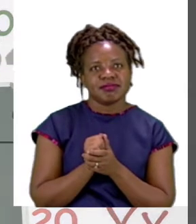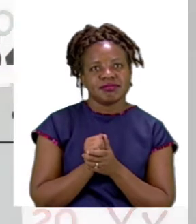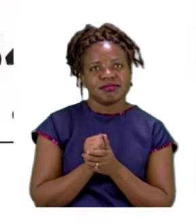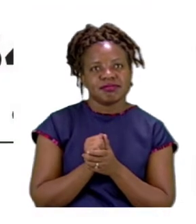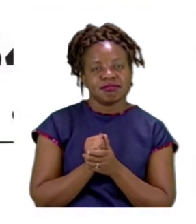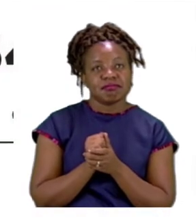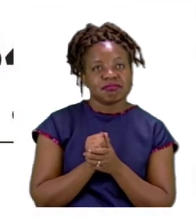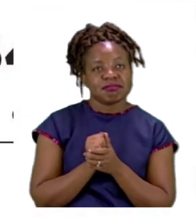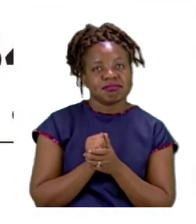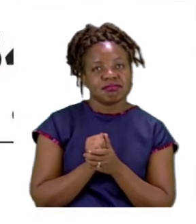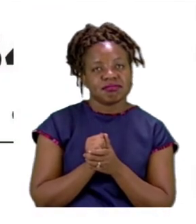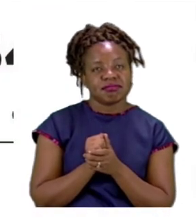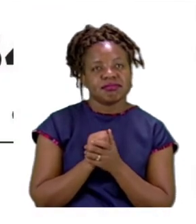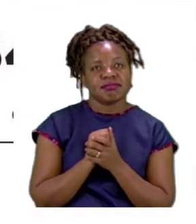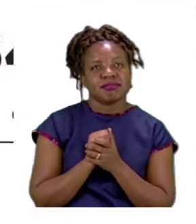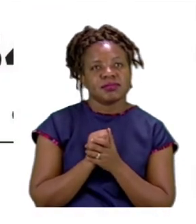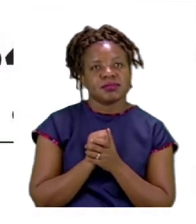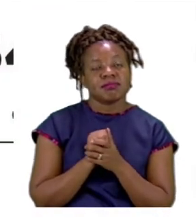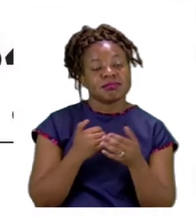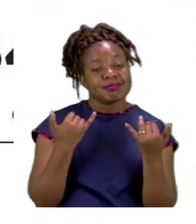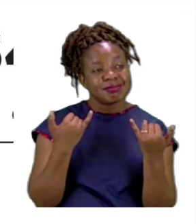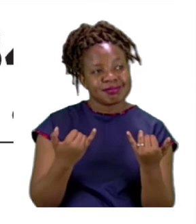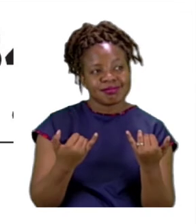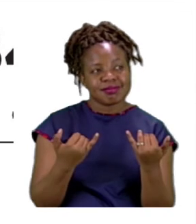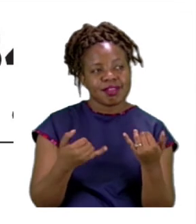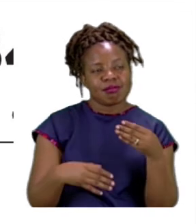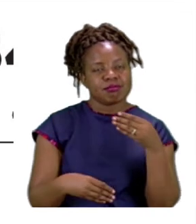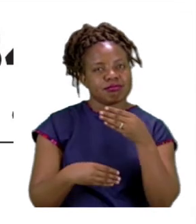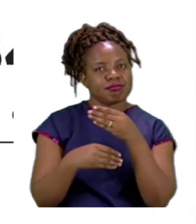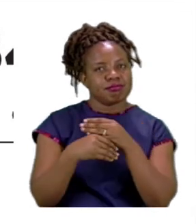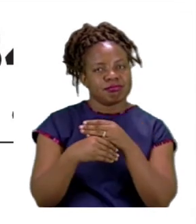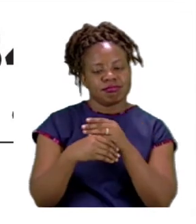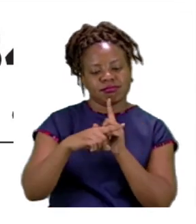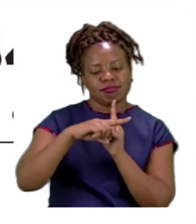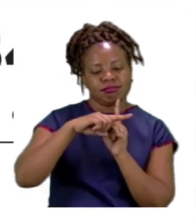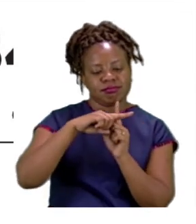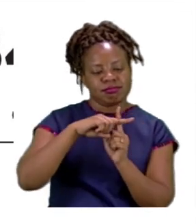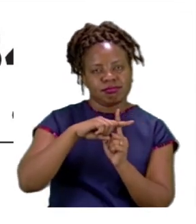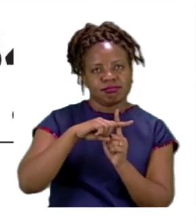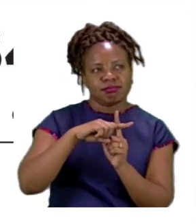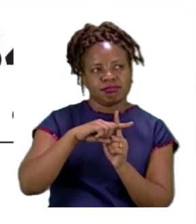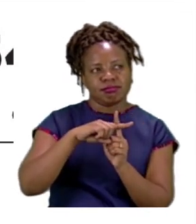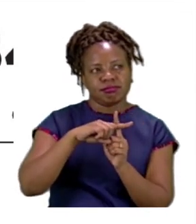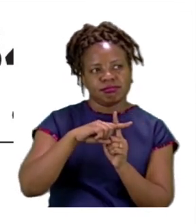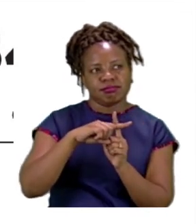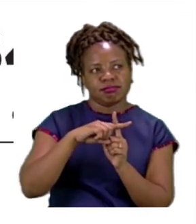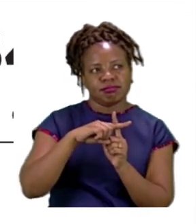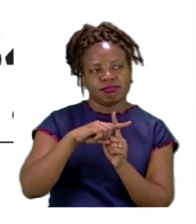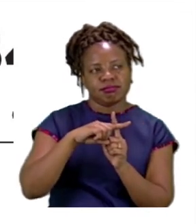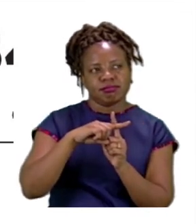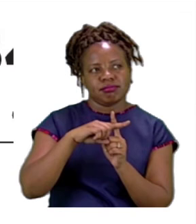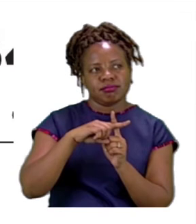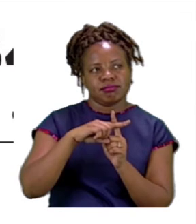of our exercise. This time, instead of subtracting, we are adding, plussing